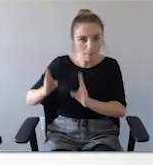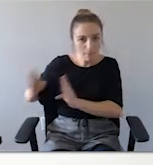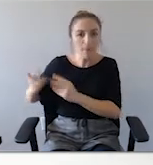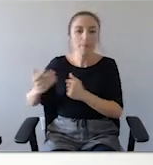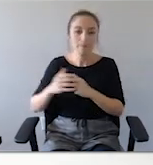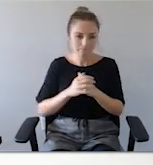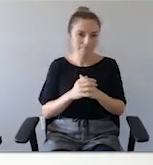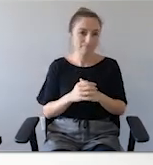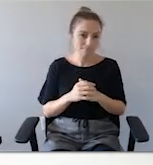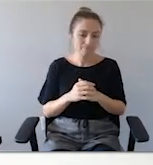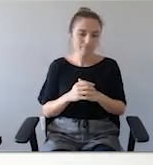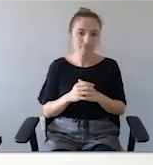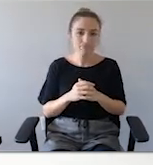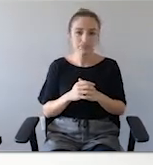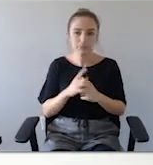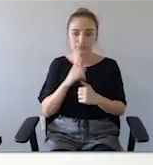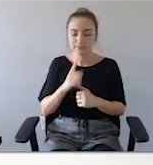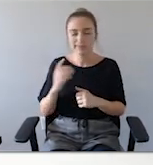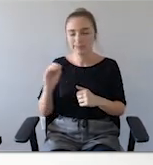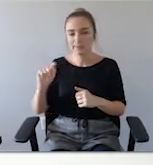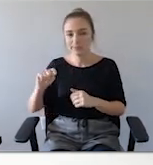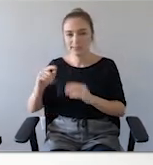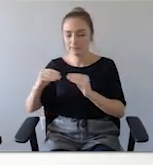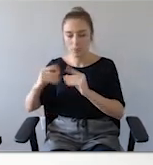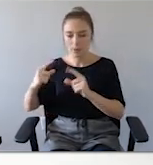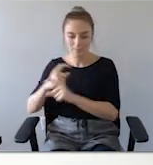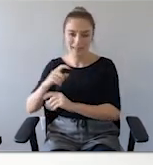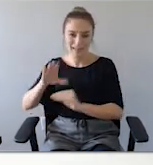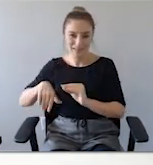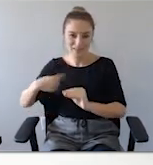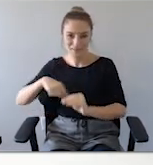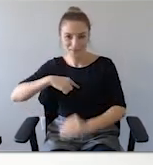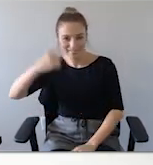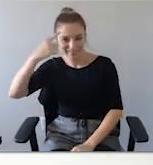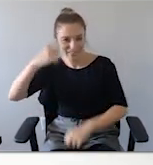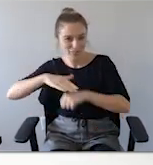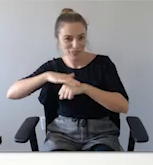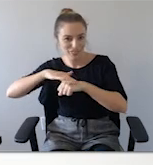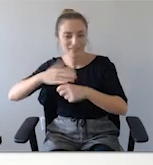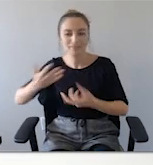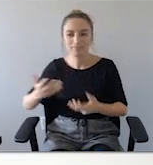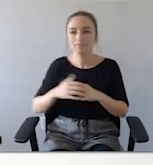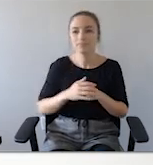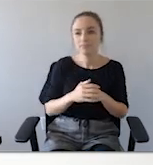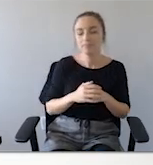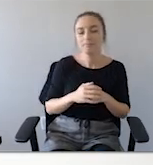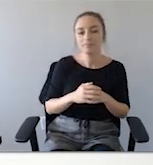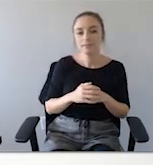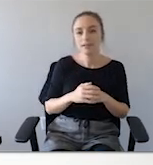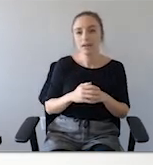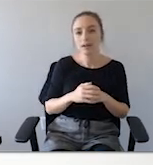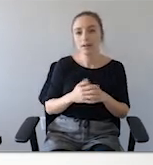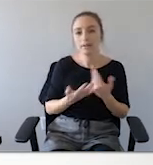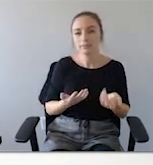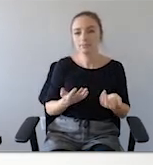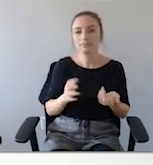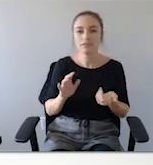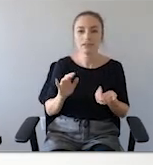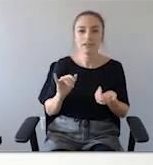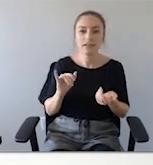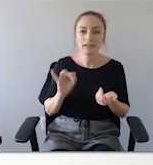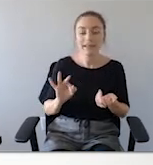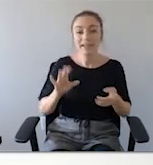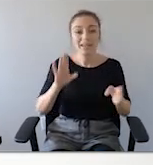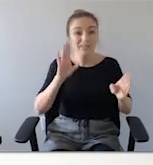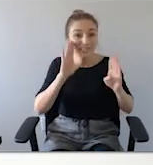it. Behavior is impacting the learning of others, or he or she can't maintain attention for more than 5 minutes.